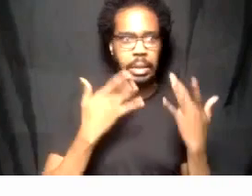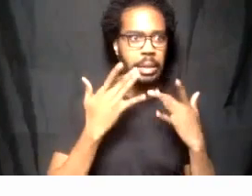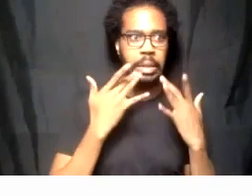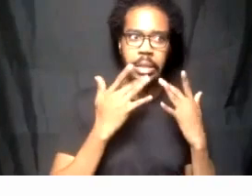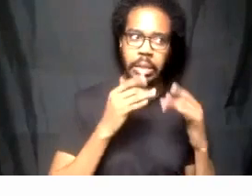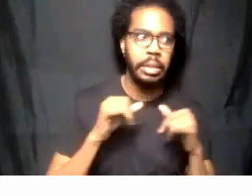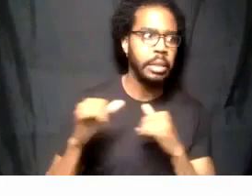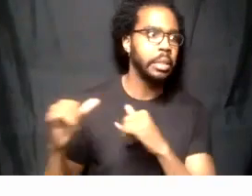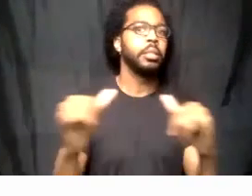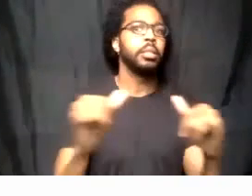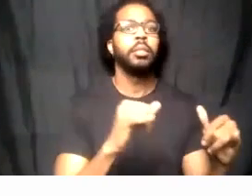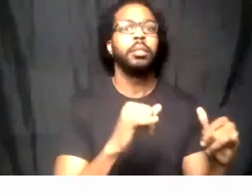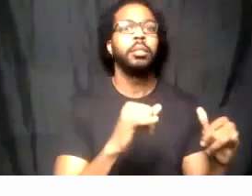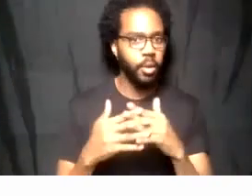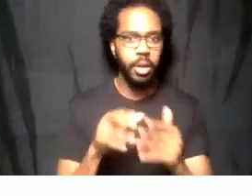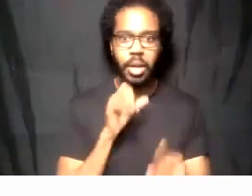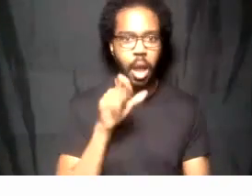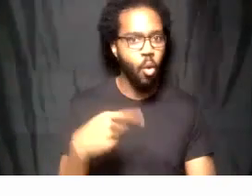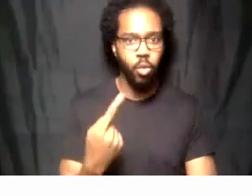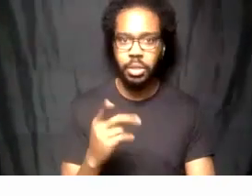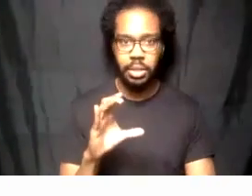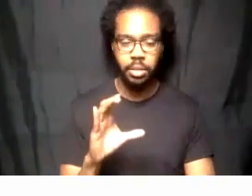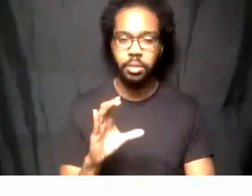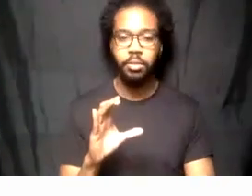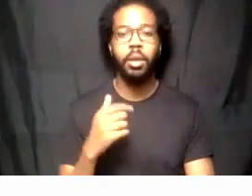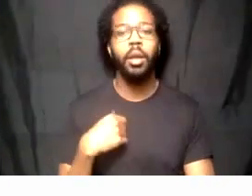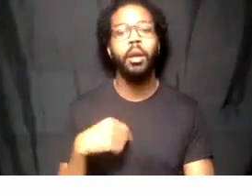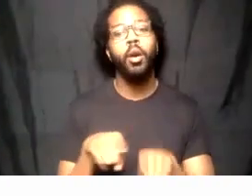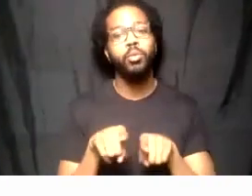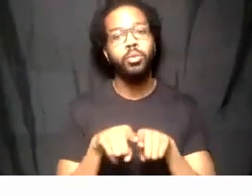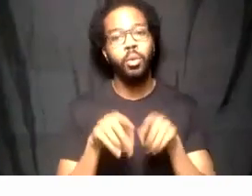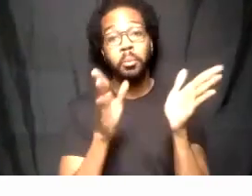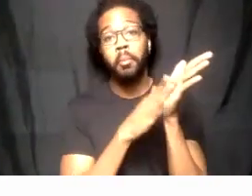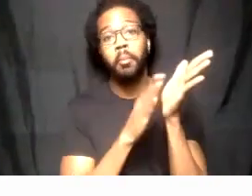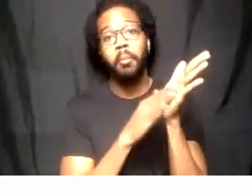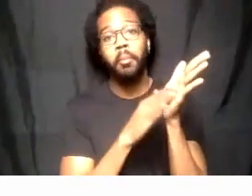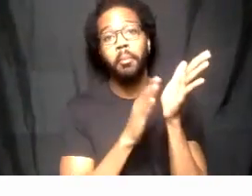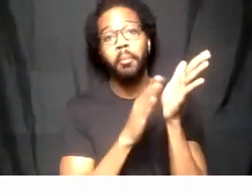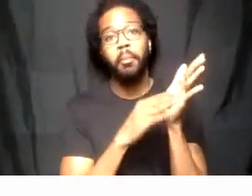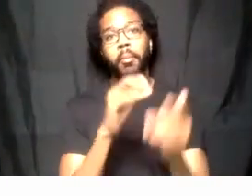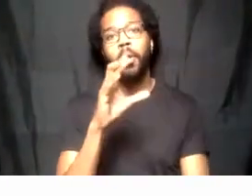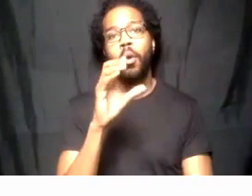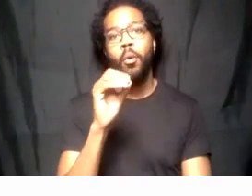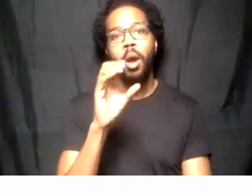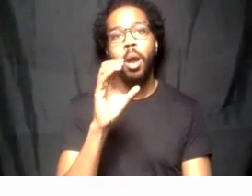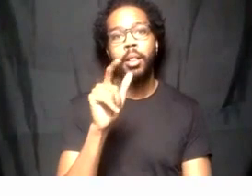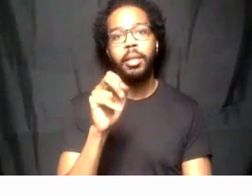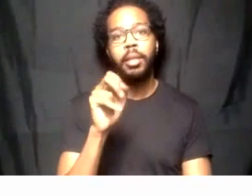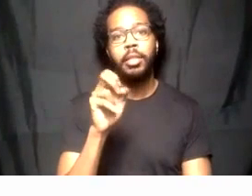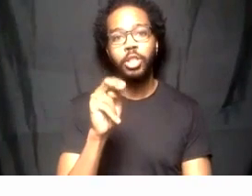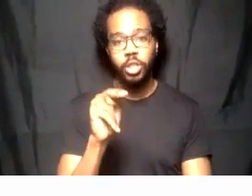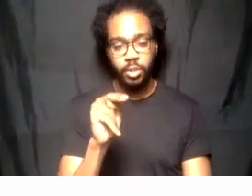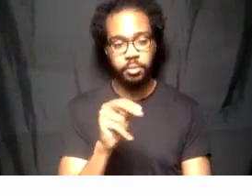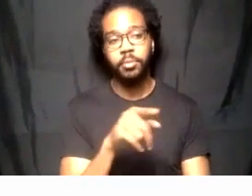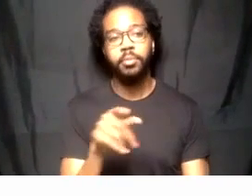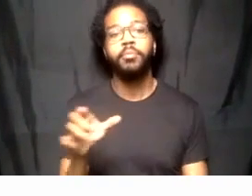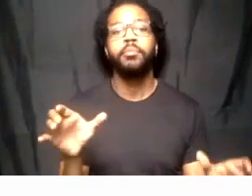country. I will also give kudos to our provider coalition that got